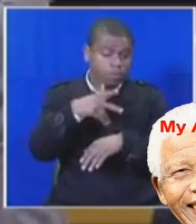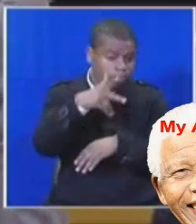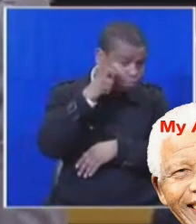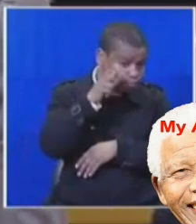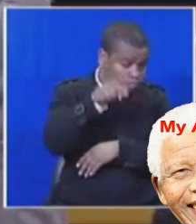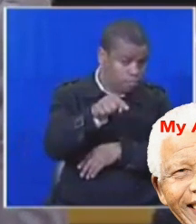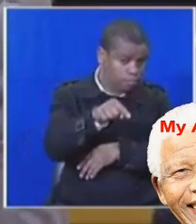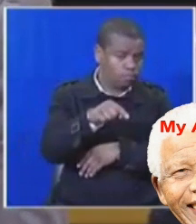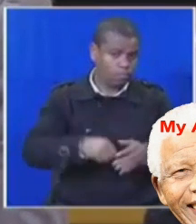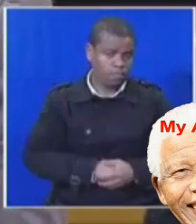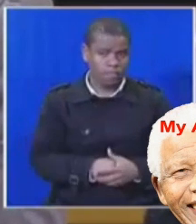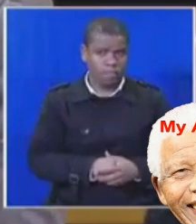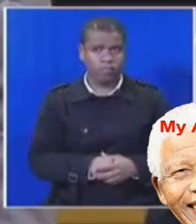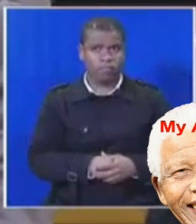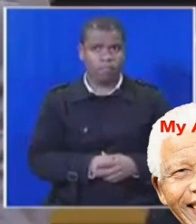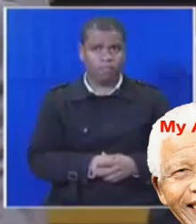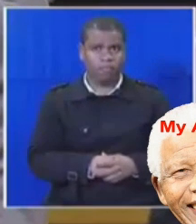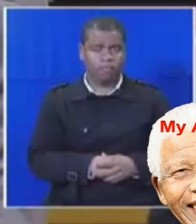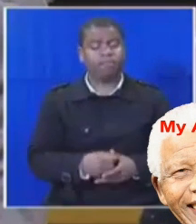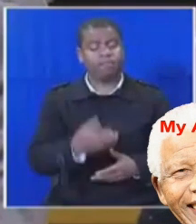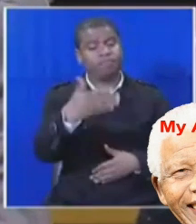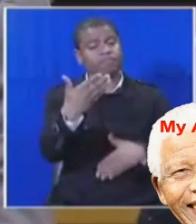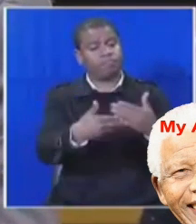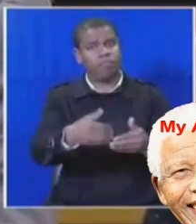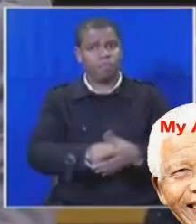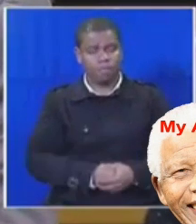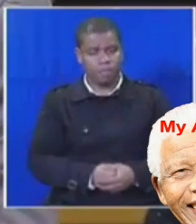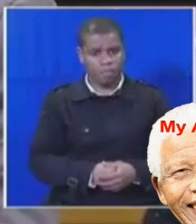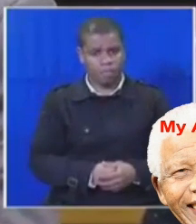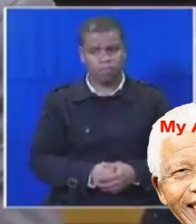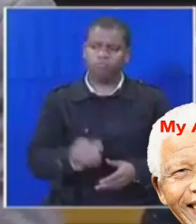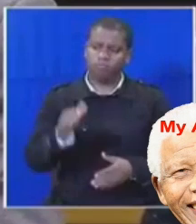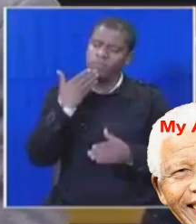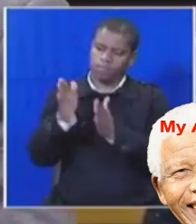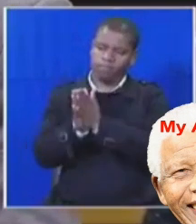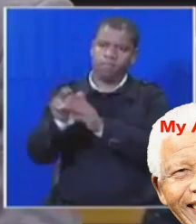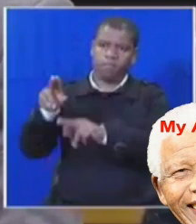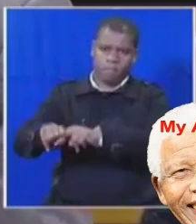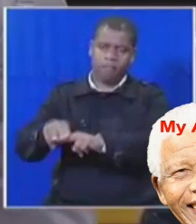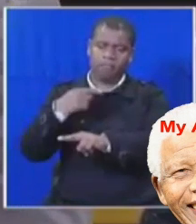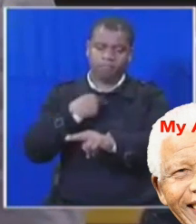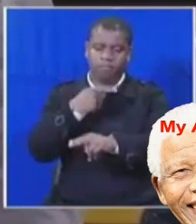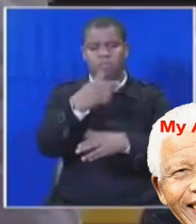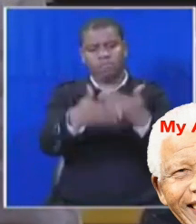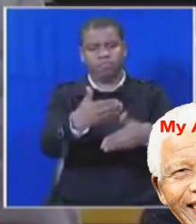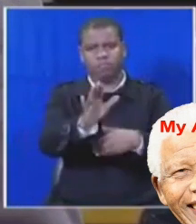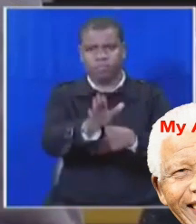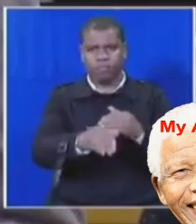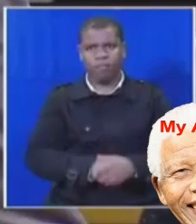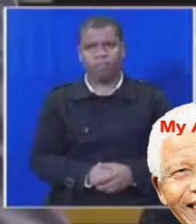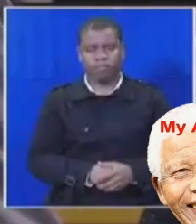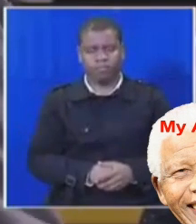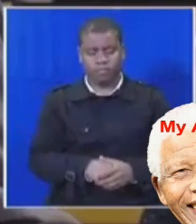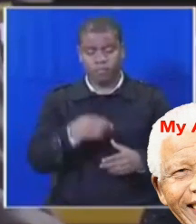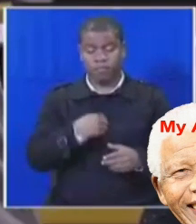to you. Honourable Chief Whip, can you take your seat? I will come back to you. Thank you very much, Chair. I really appreciate that.